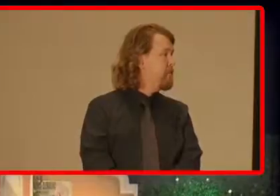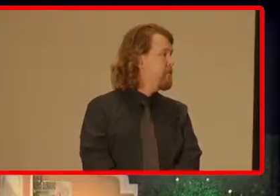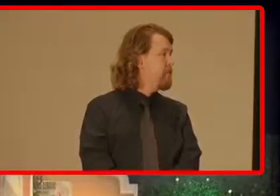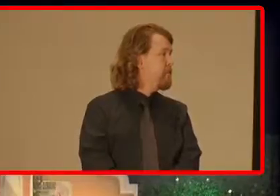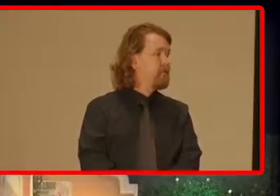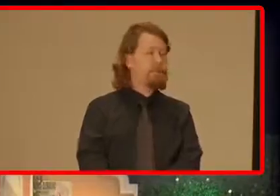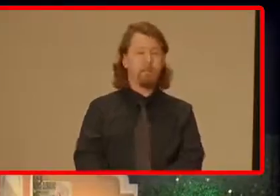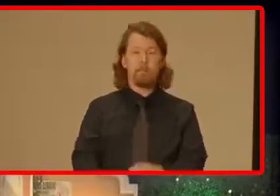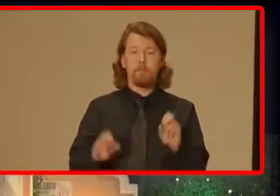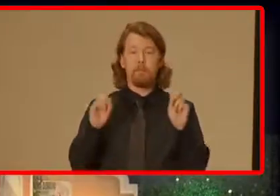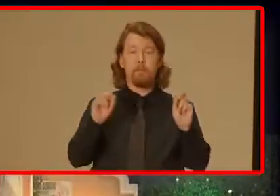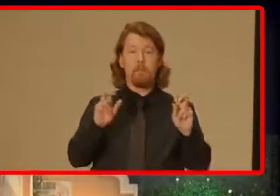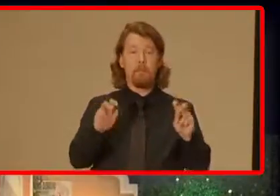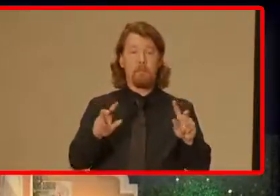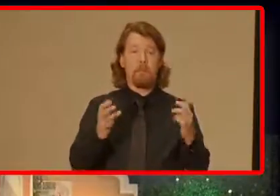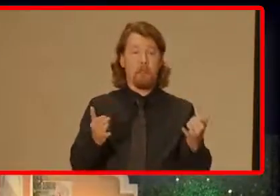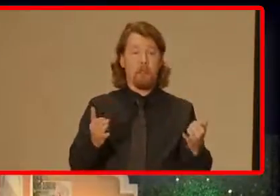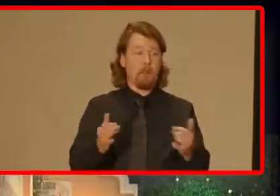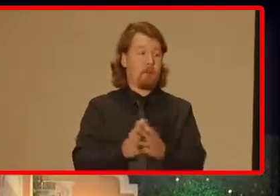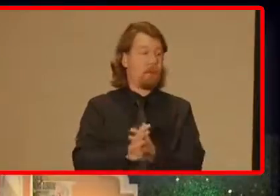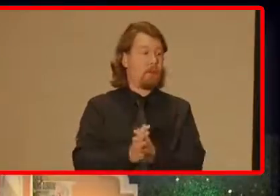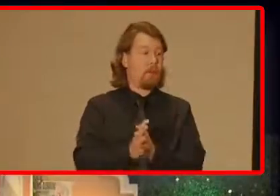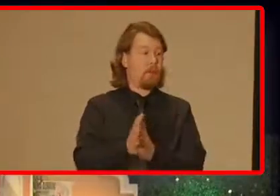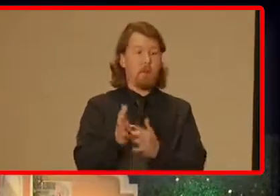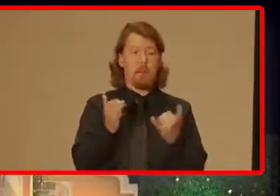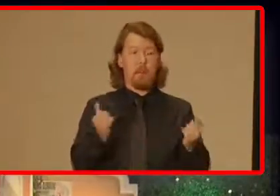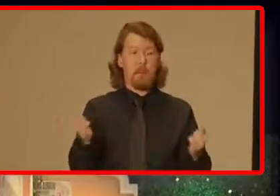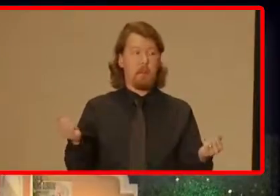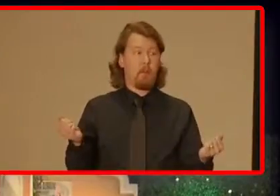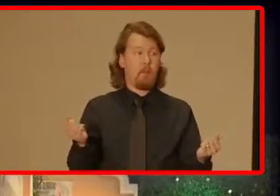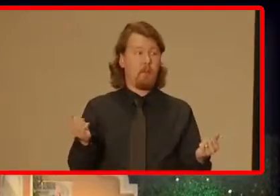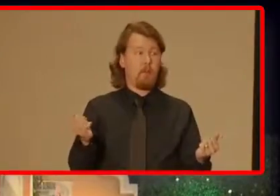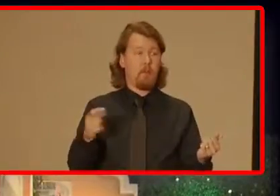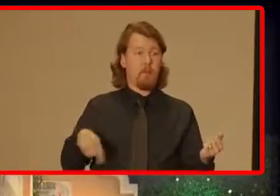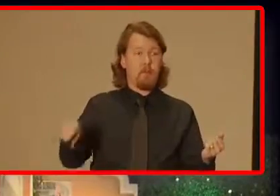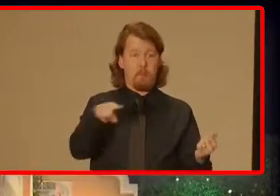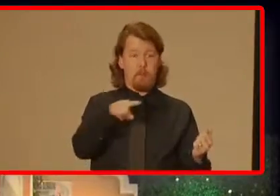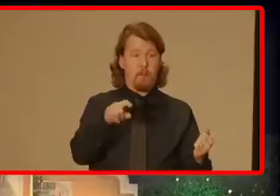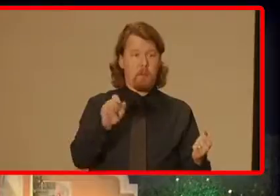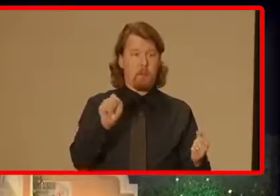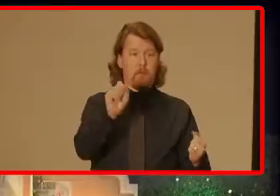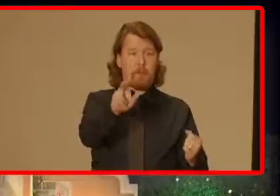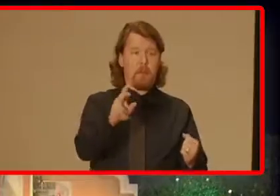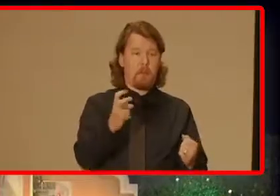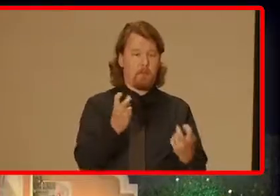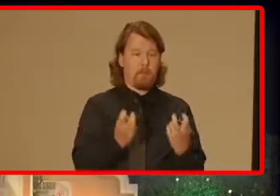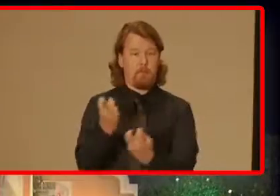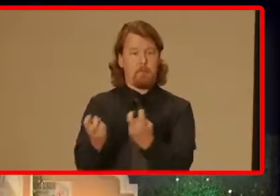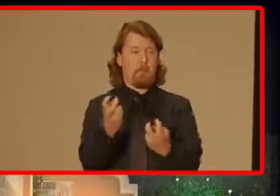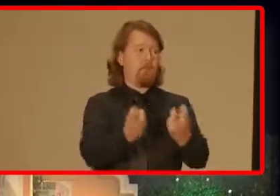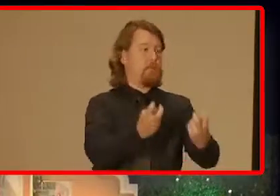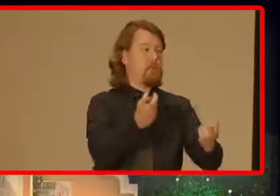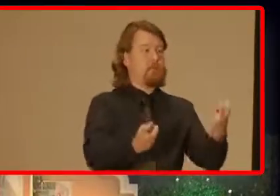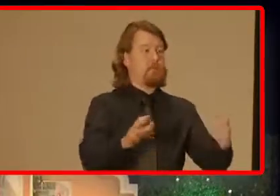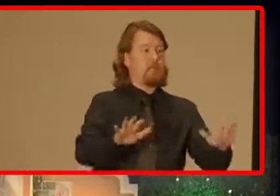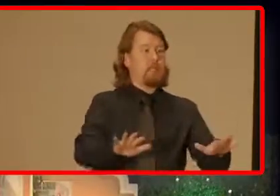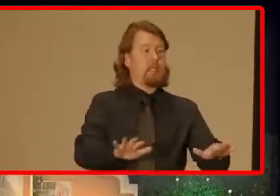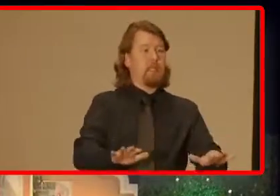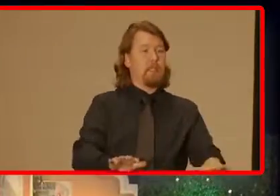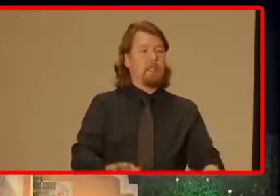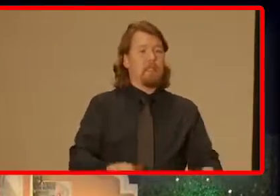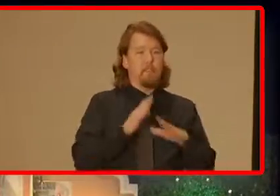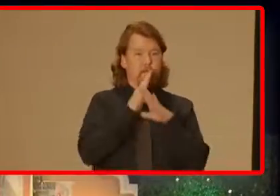At this time, now that you all are getting seated and sort of quieting down a little